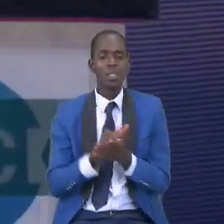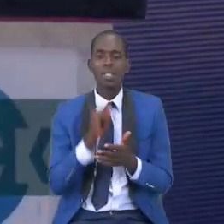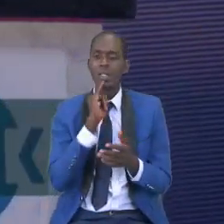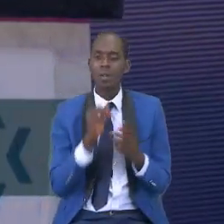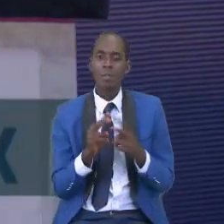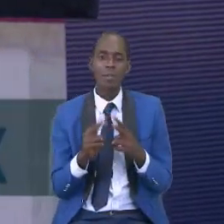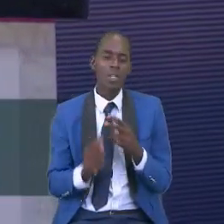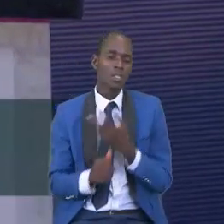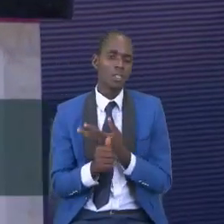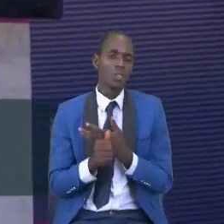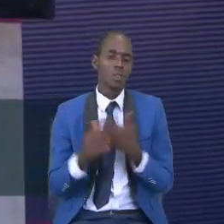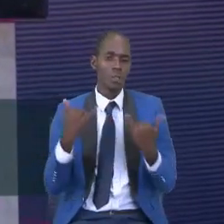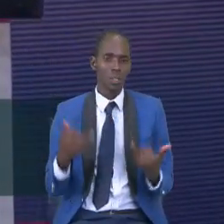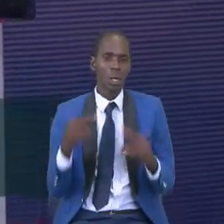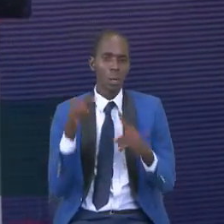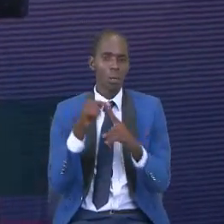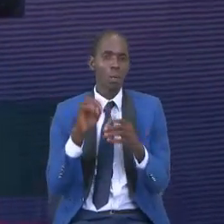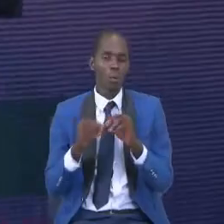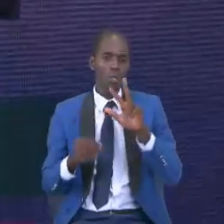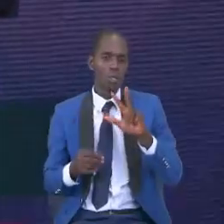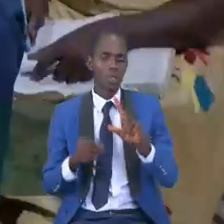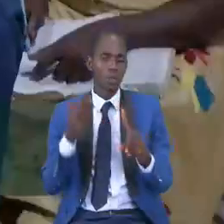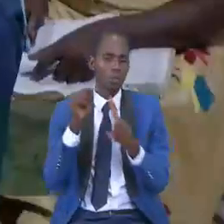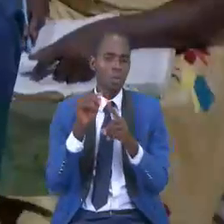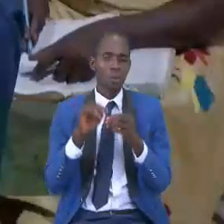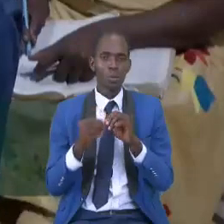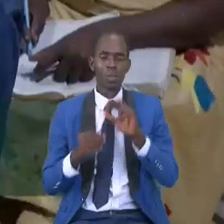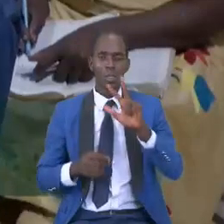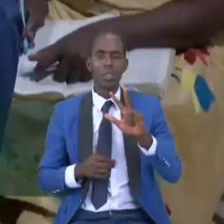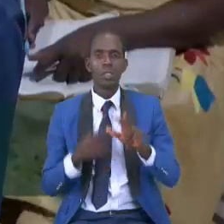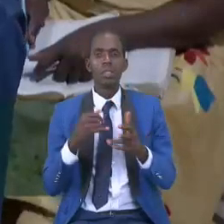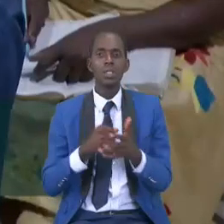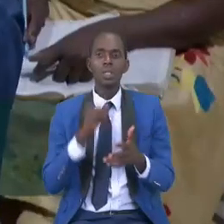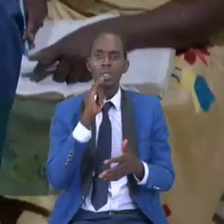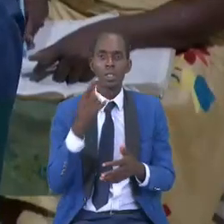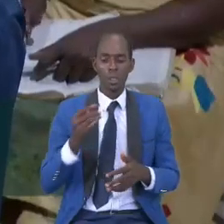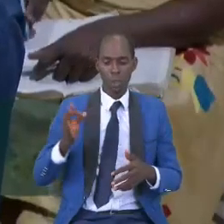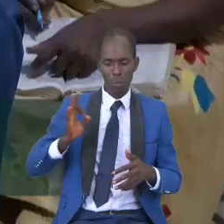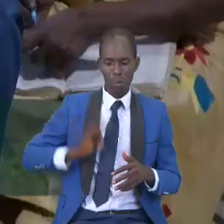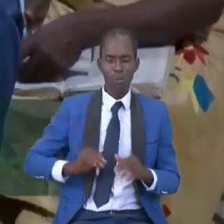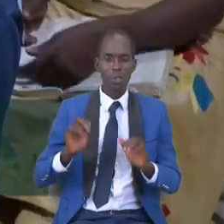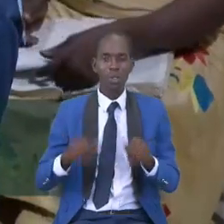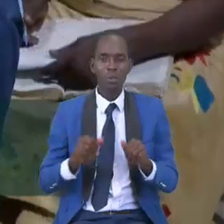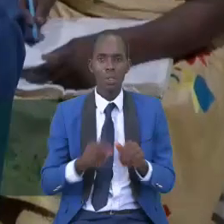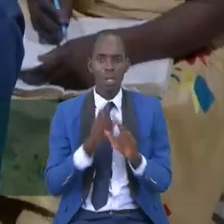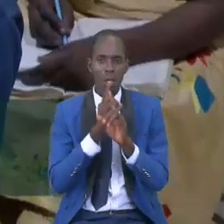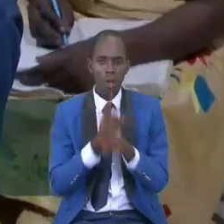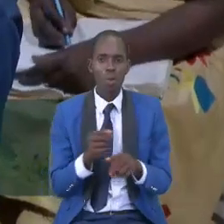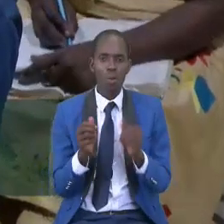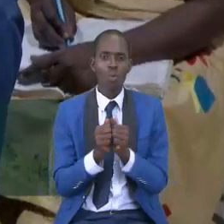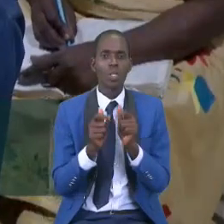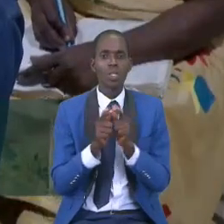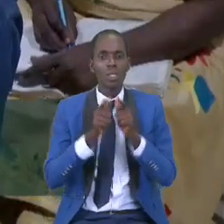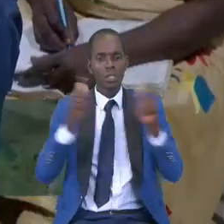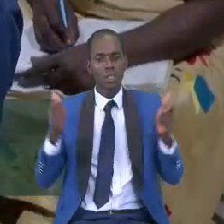number three is the profitable response with great consecration. What are we going to do? Are we going to follow